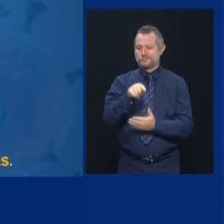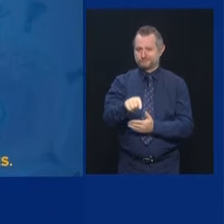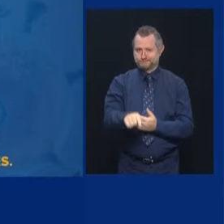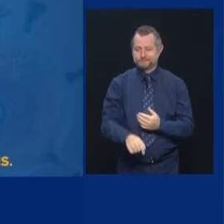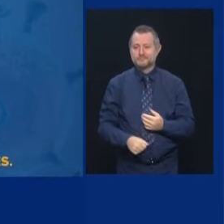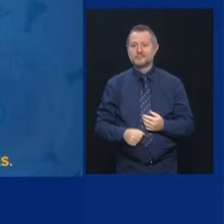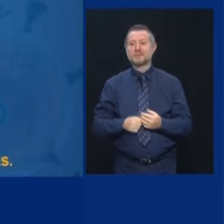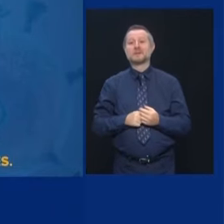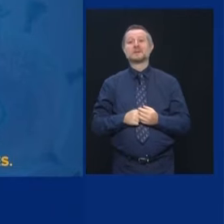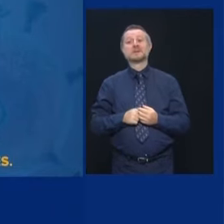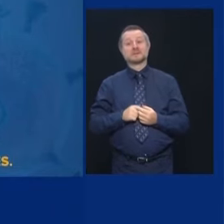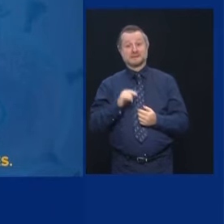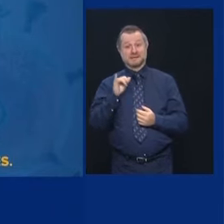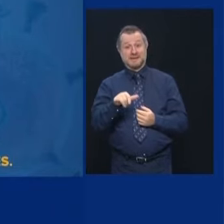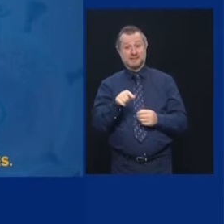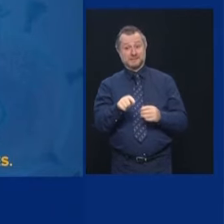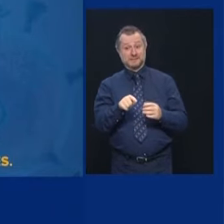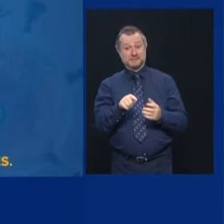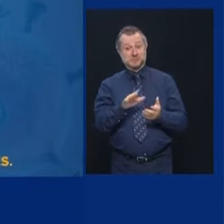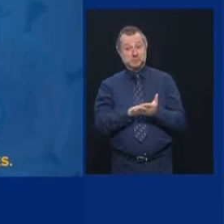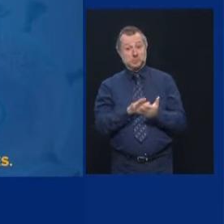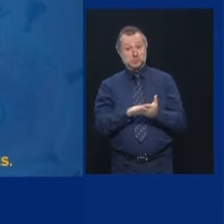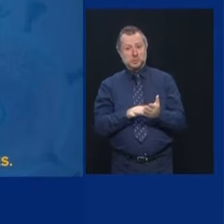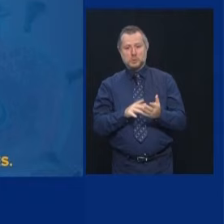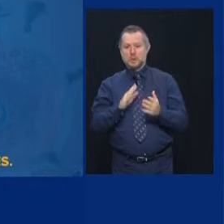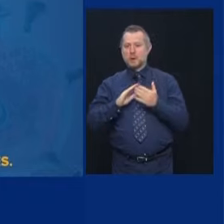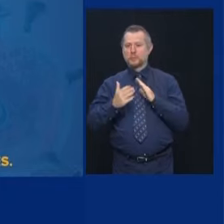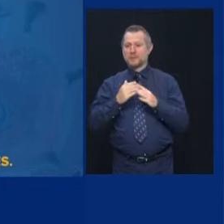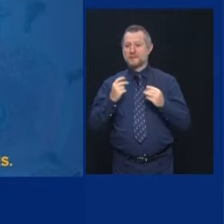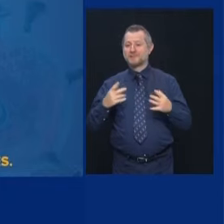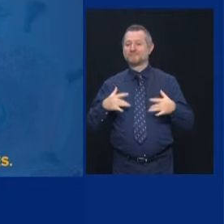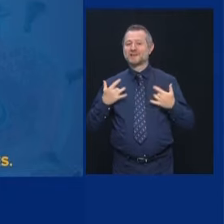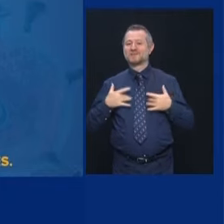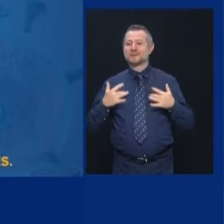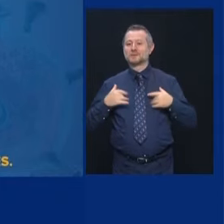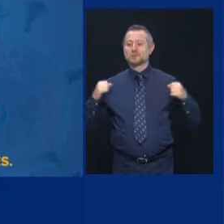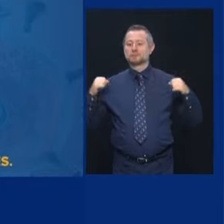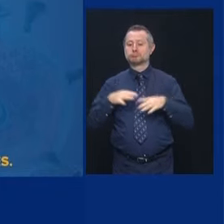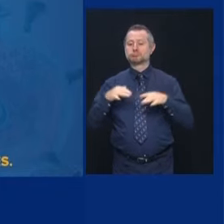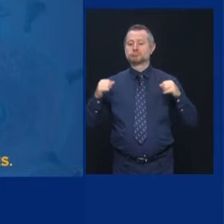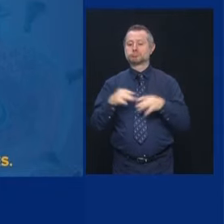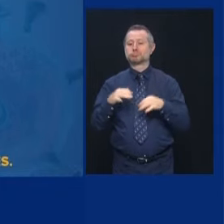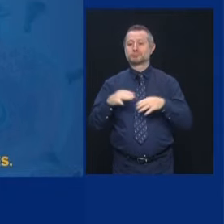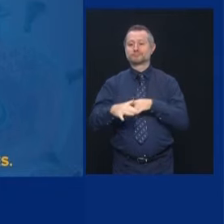which are also the place where different communities come together, right?